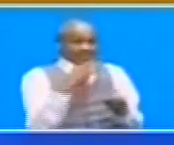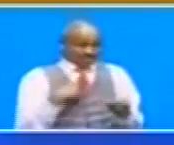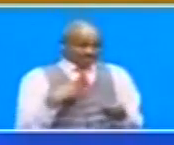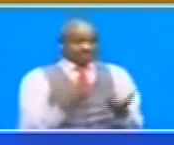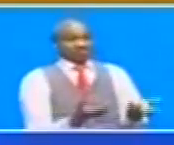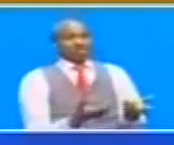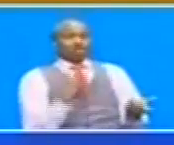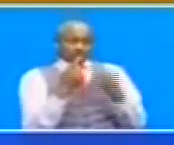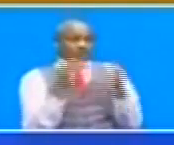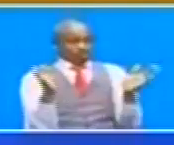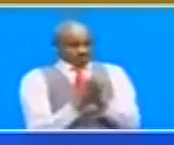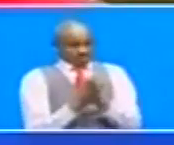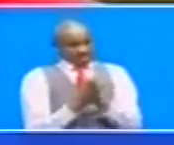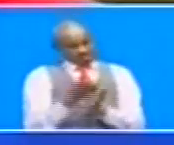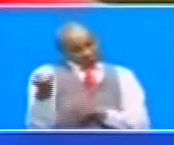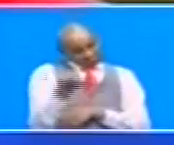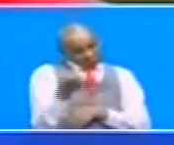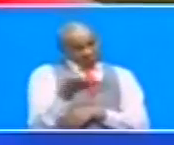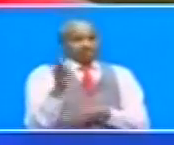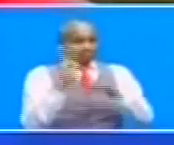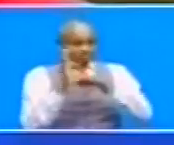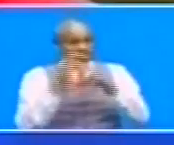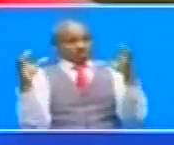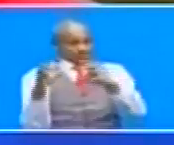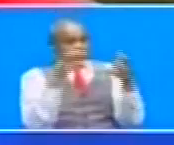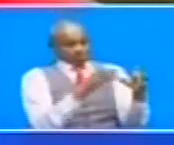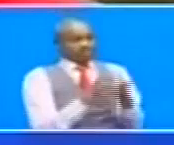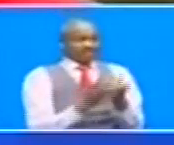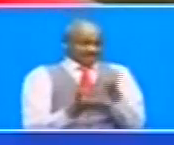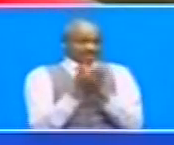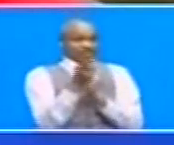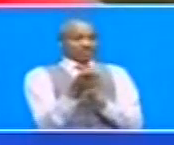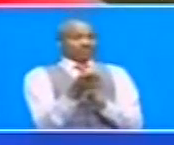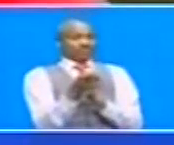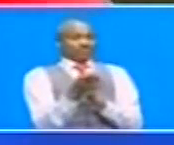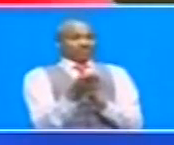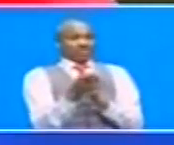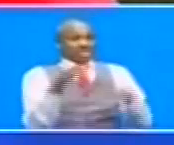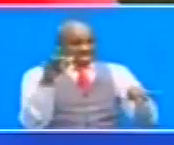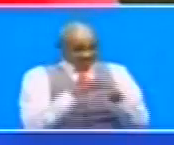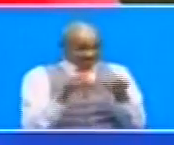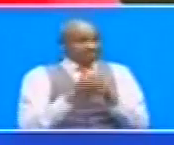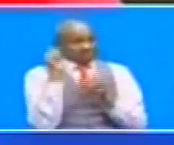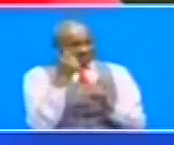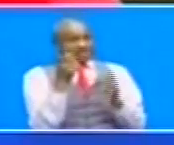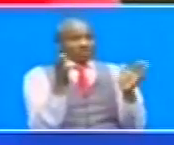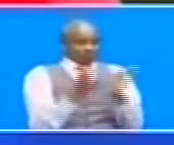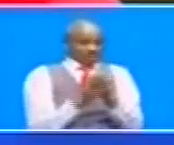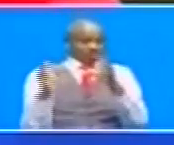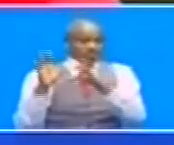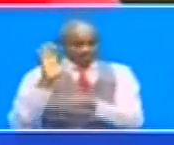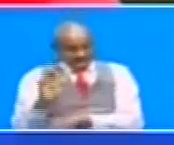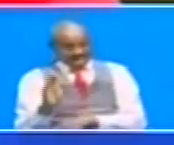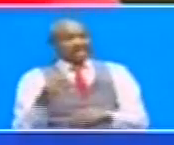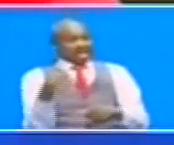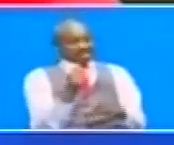some talks amongst the Burundian parties, including, of course, the president and his party and